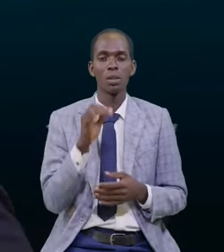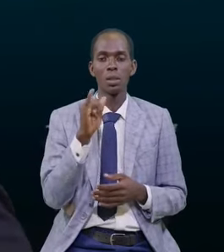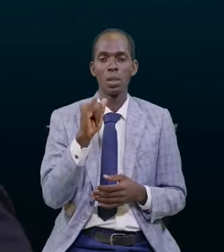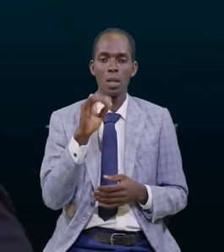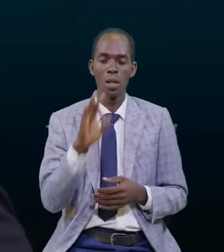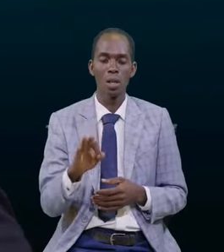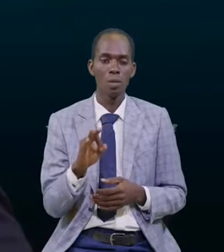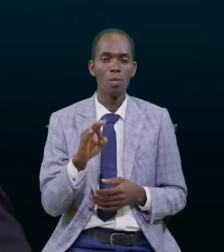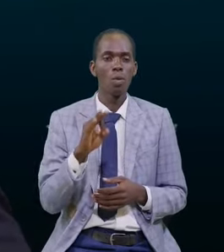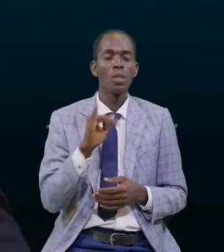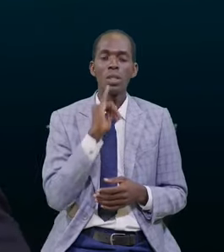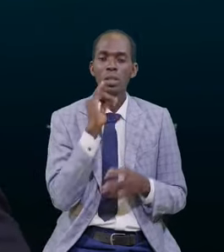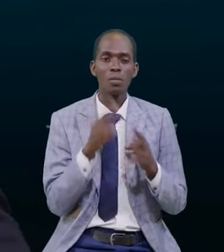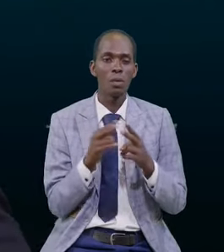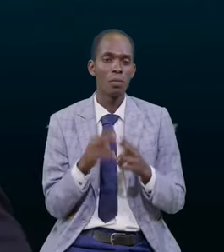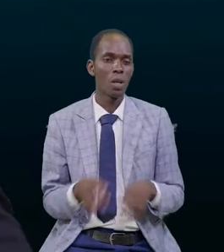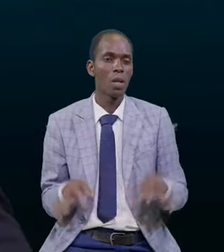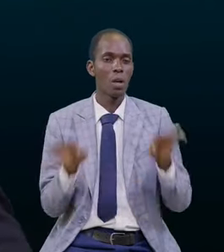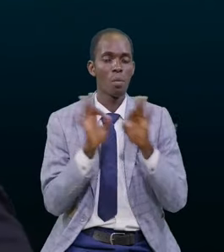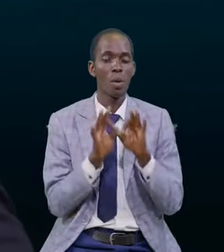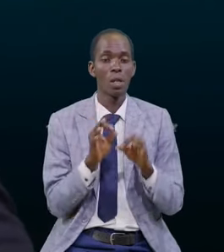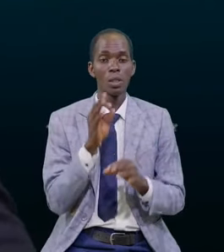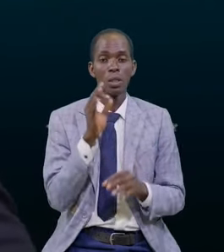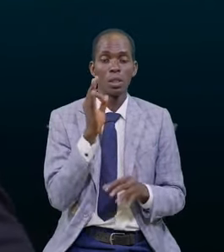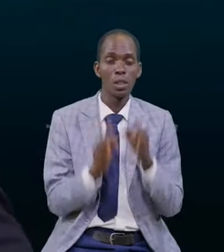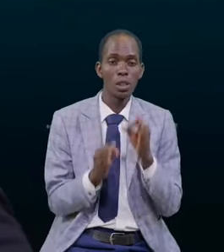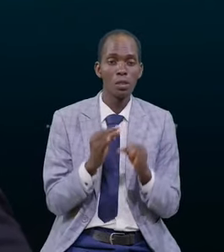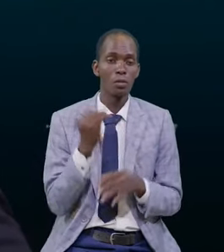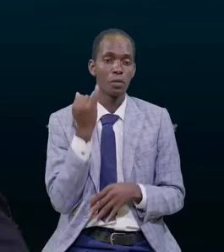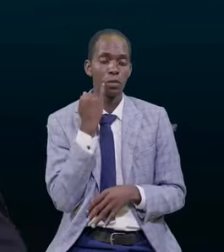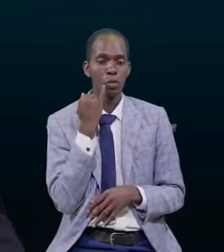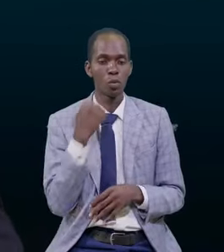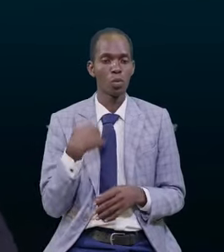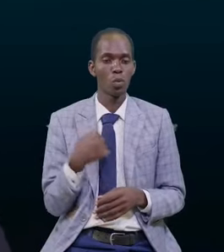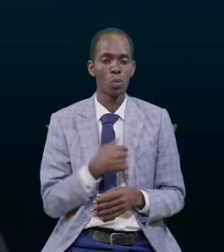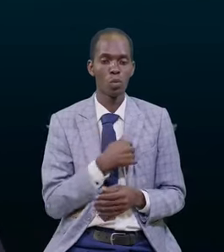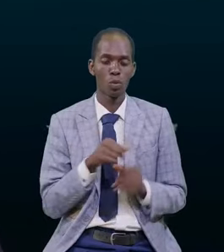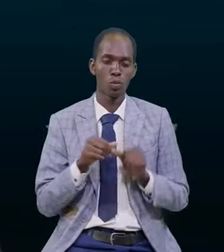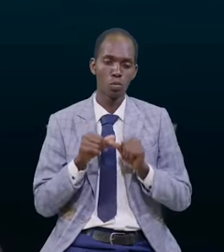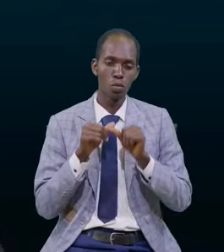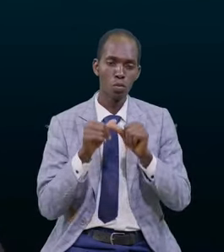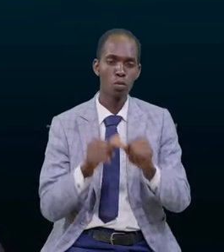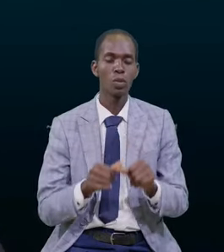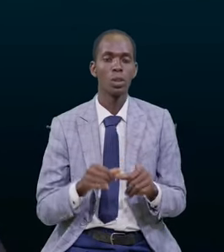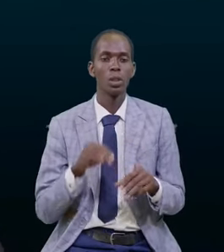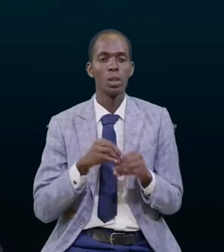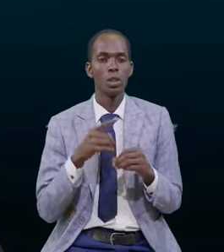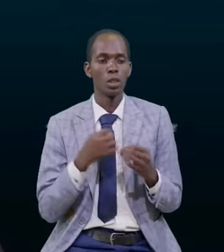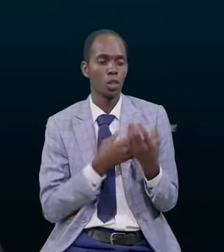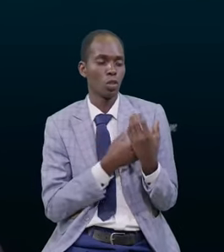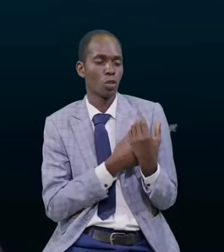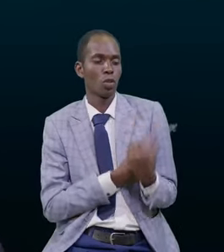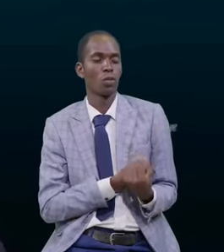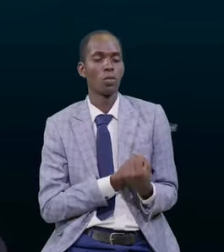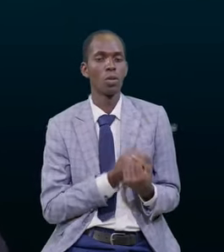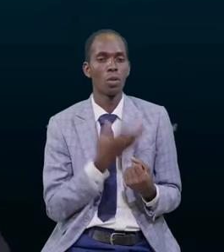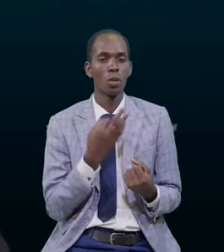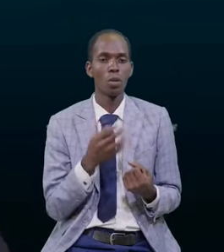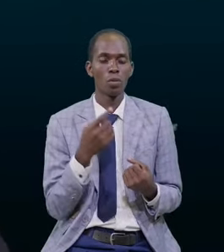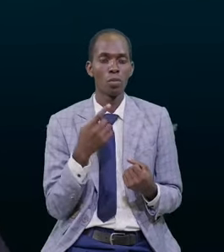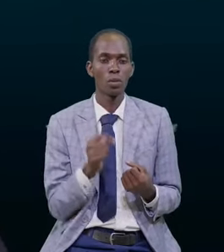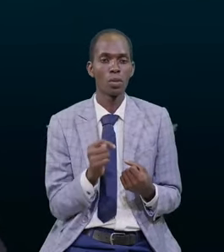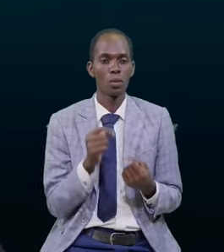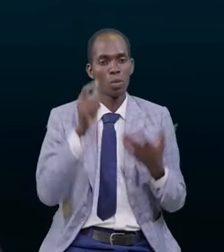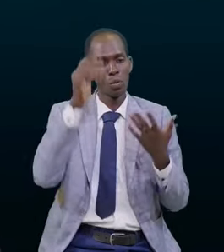important If We Hold Fast the confidence and the rejoicing of the home firm until the